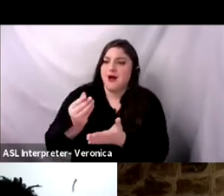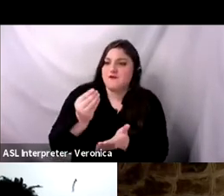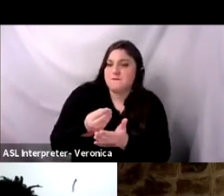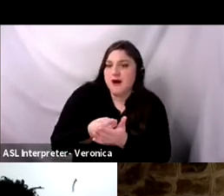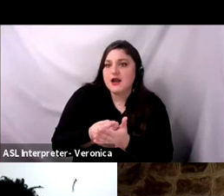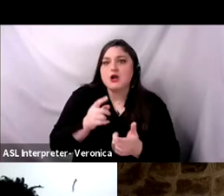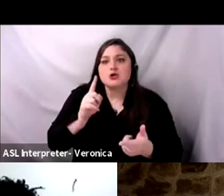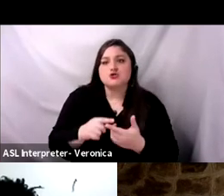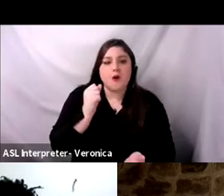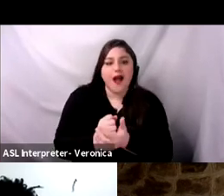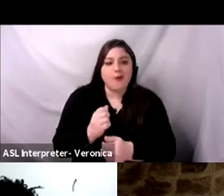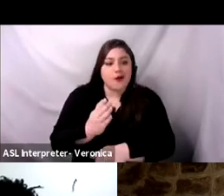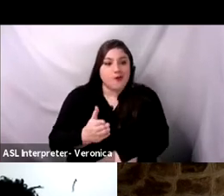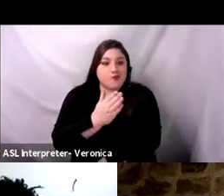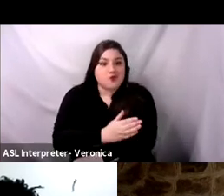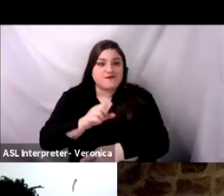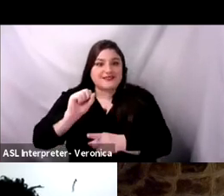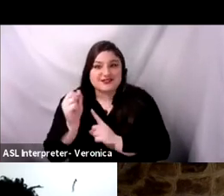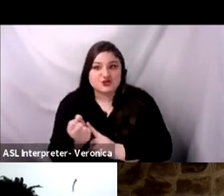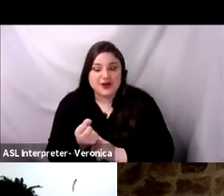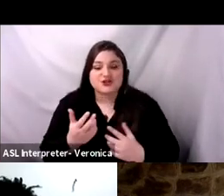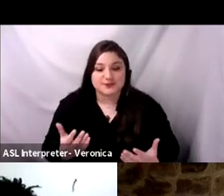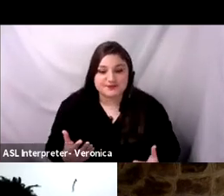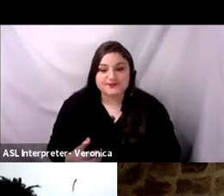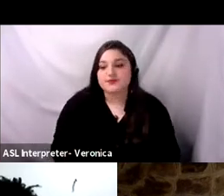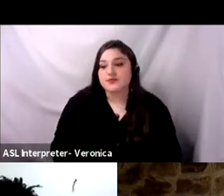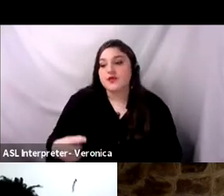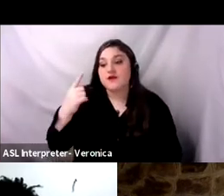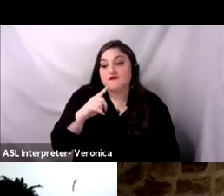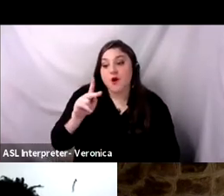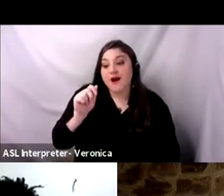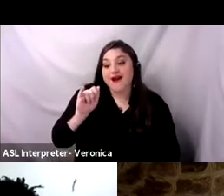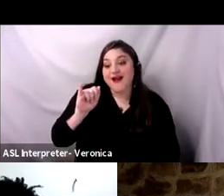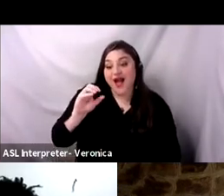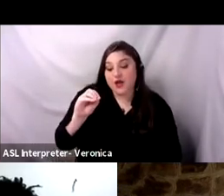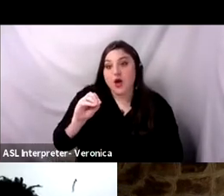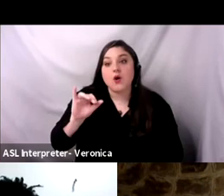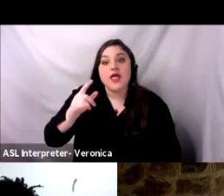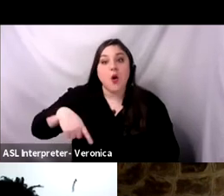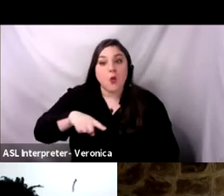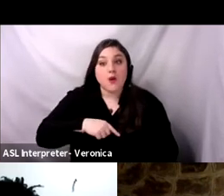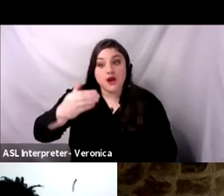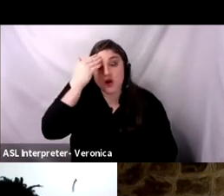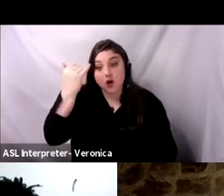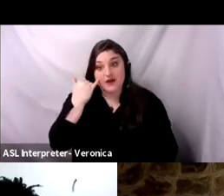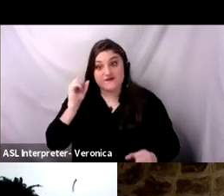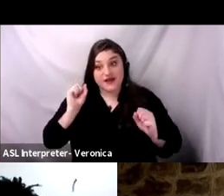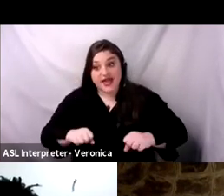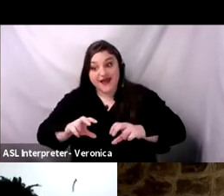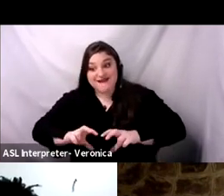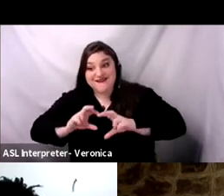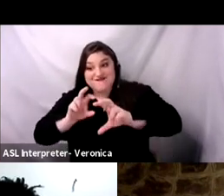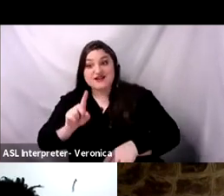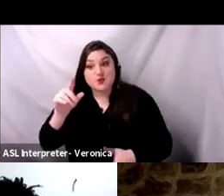situation. For instance, for a CAIO, we know that basically if we can invest $1,000, that's